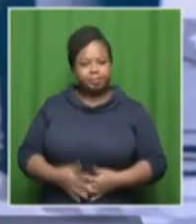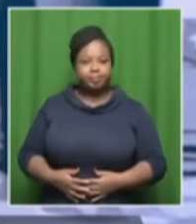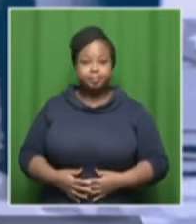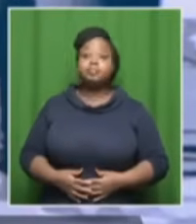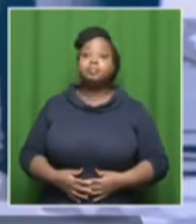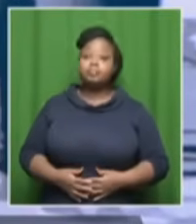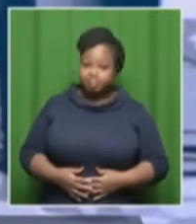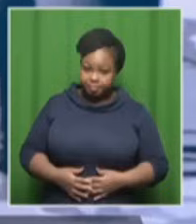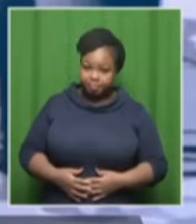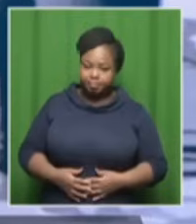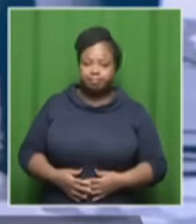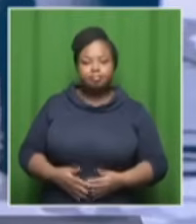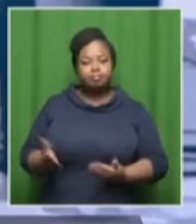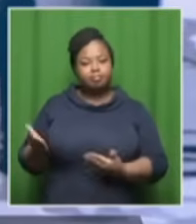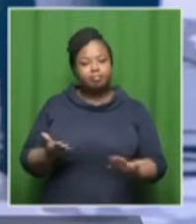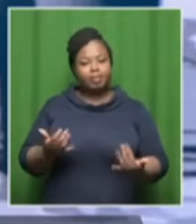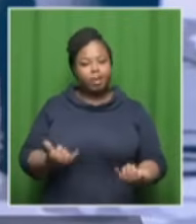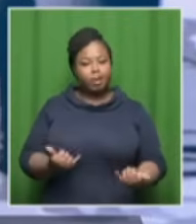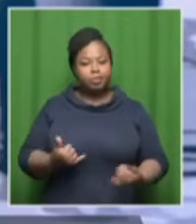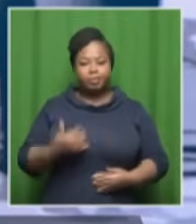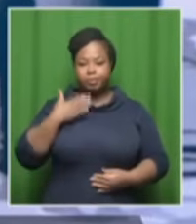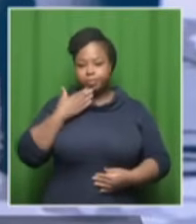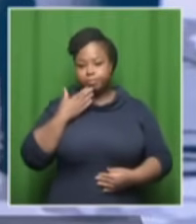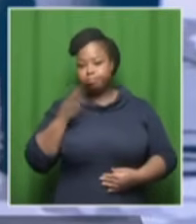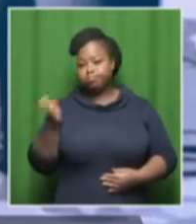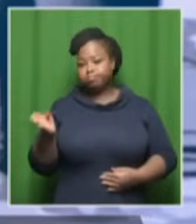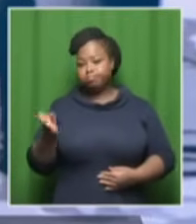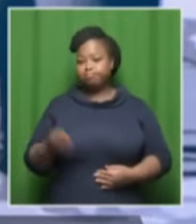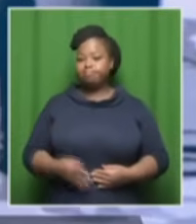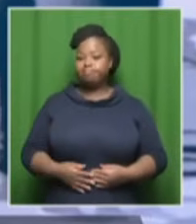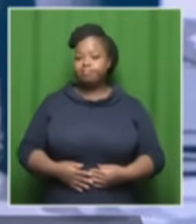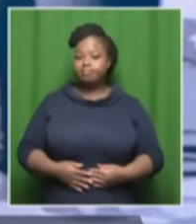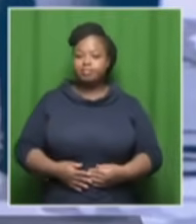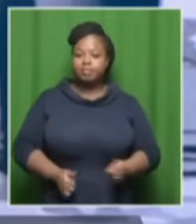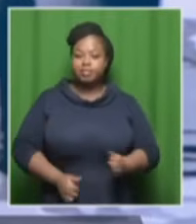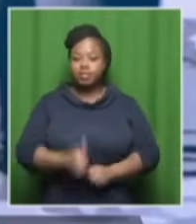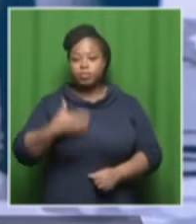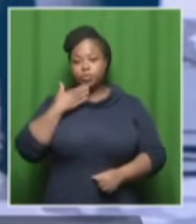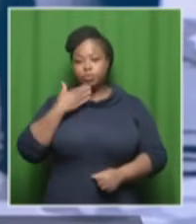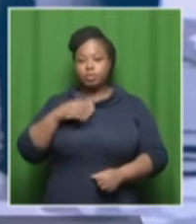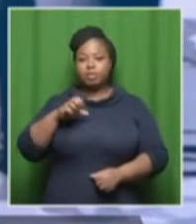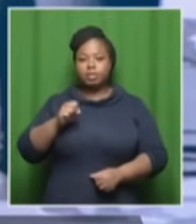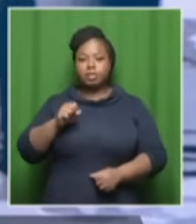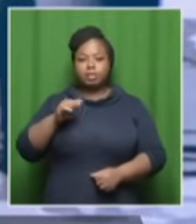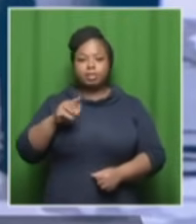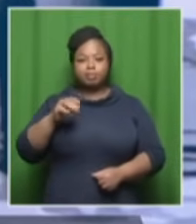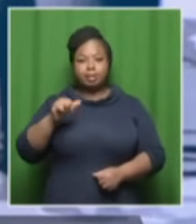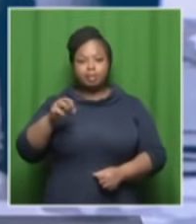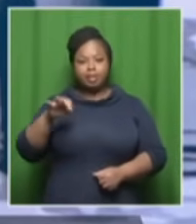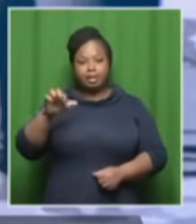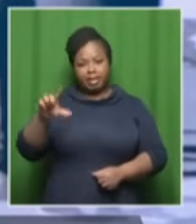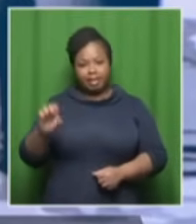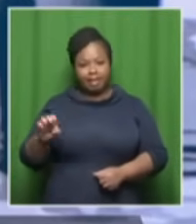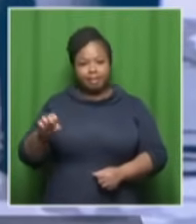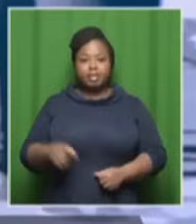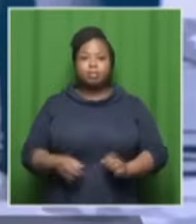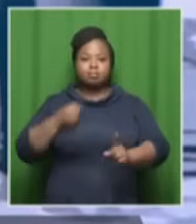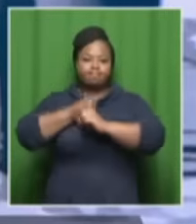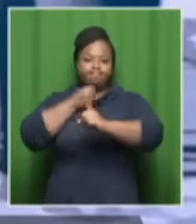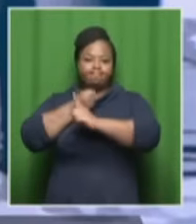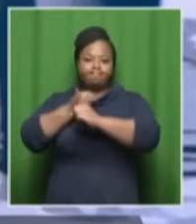So let me introduce you to our panel. And first up, we've got Simamkele Fatuse. He's an